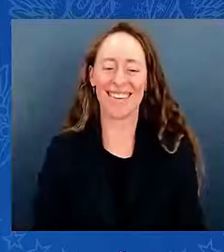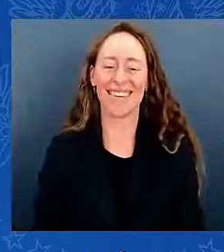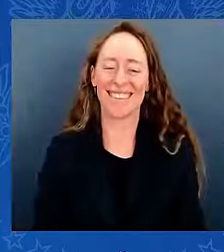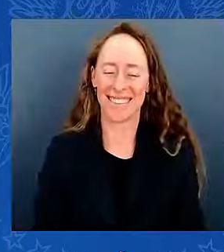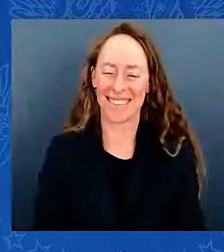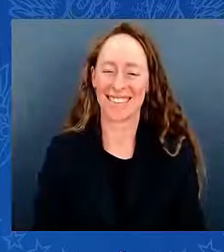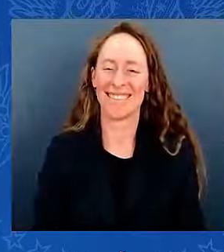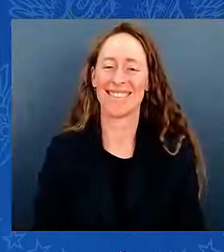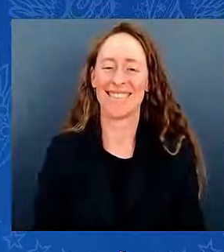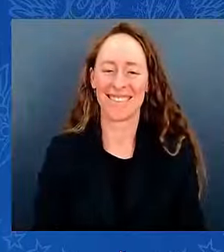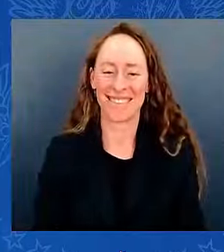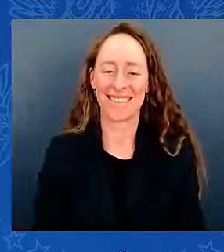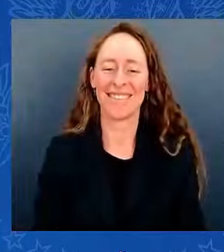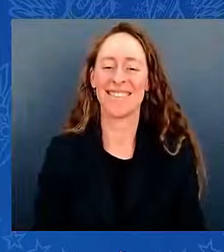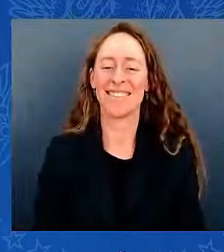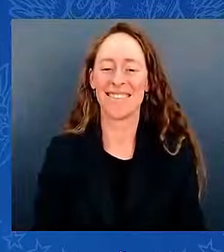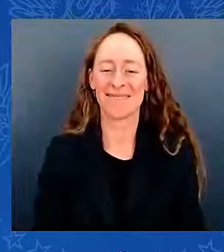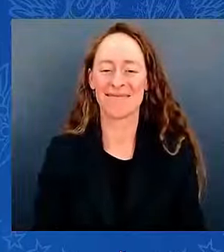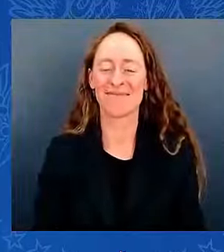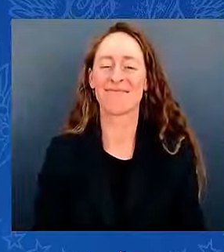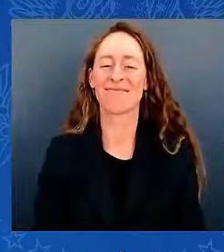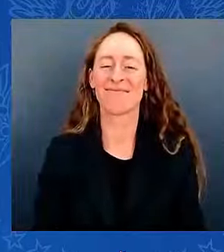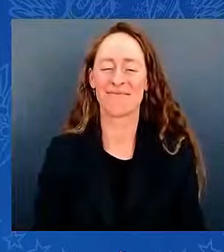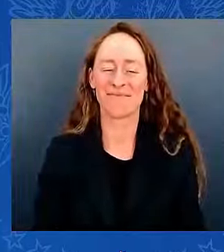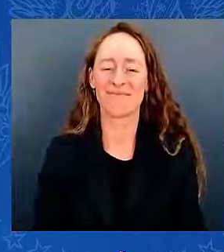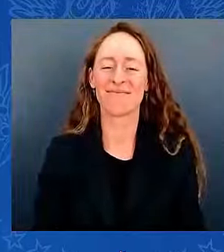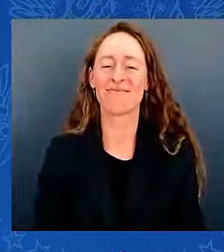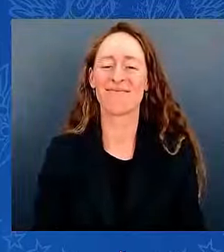All right, watch me.